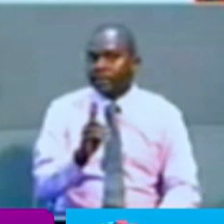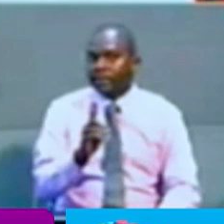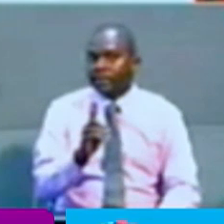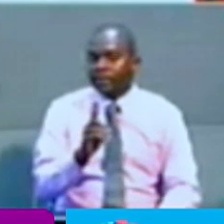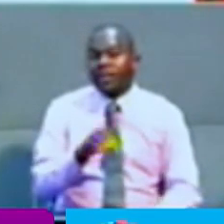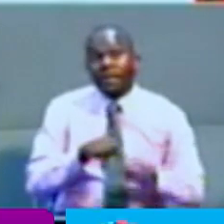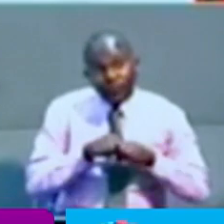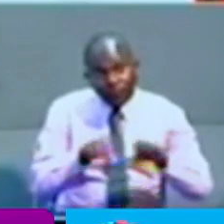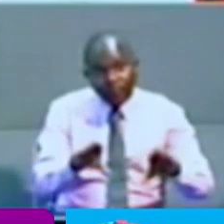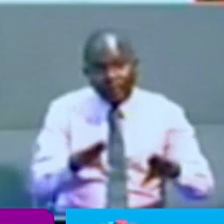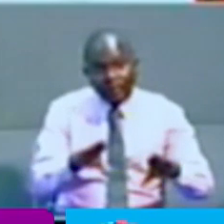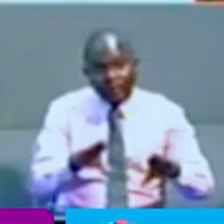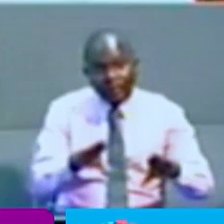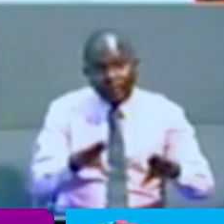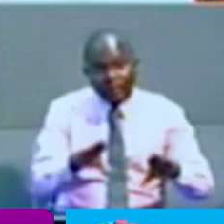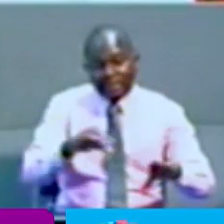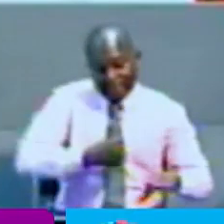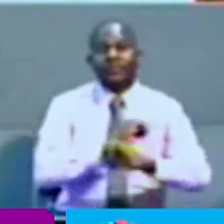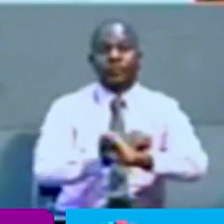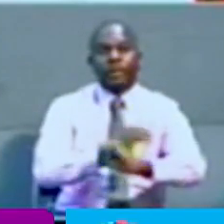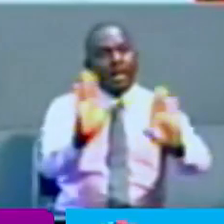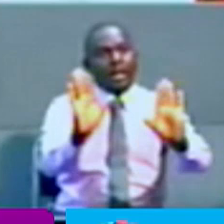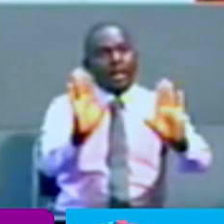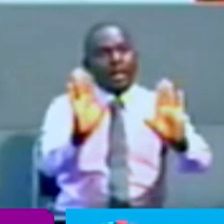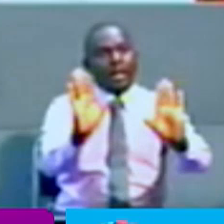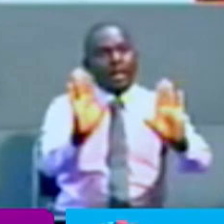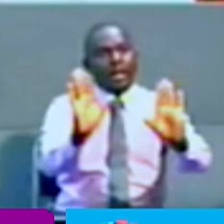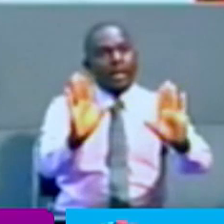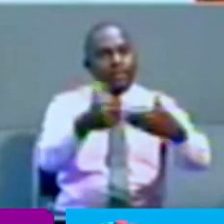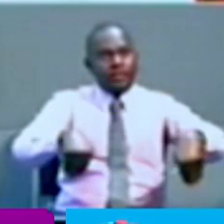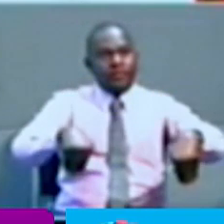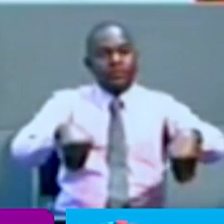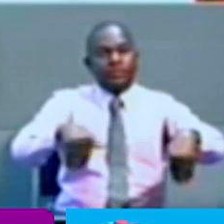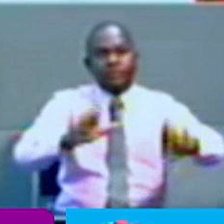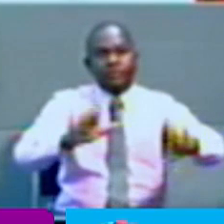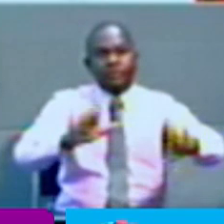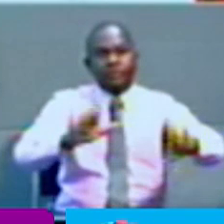The virus can defend itself in the court and say, look, I'm not the one.